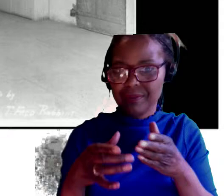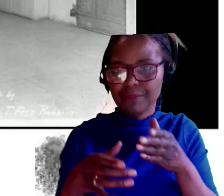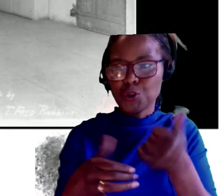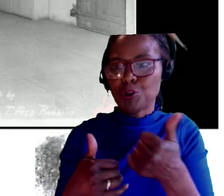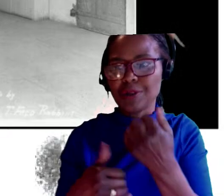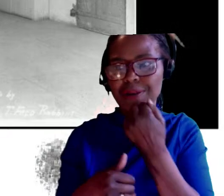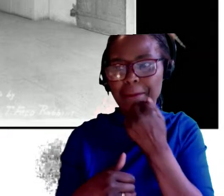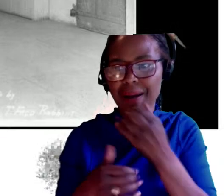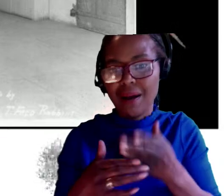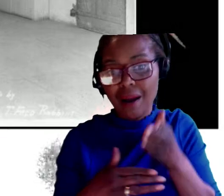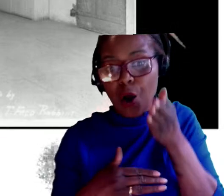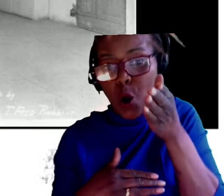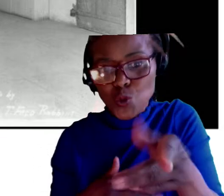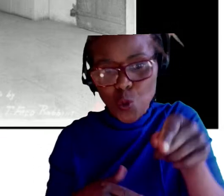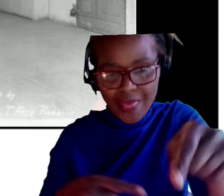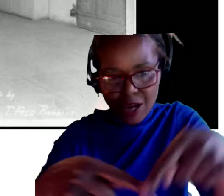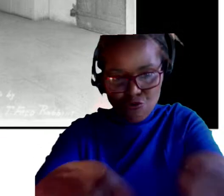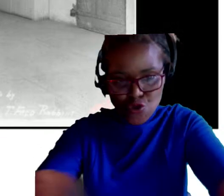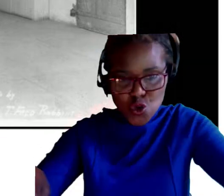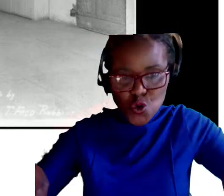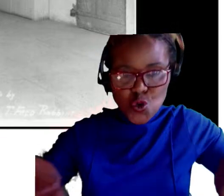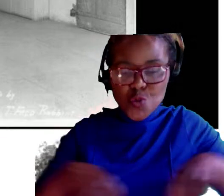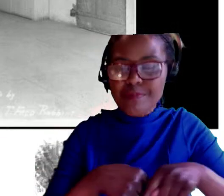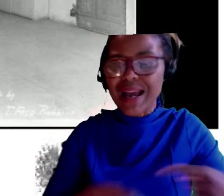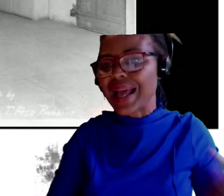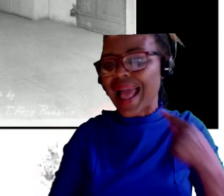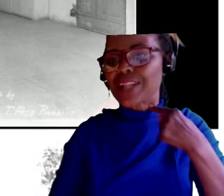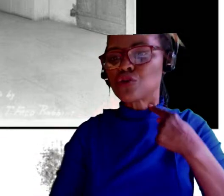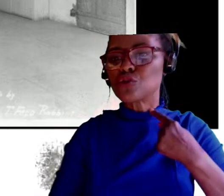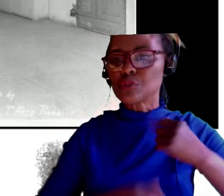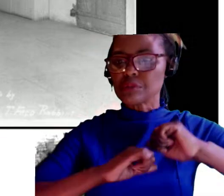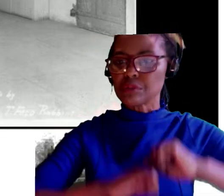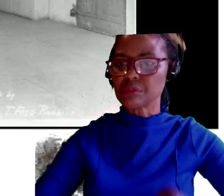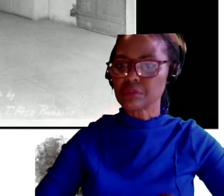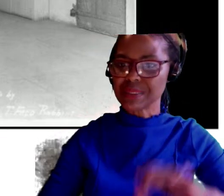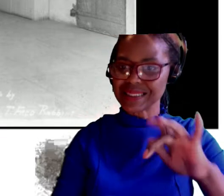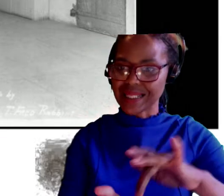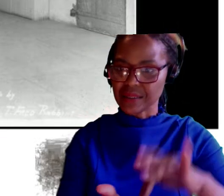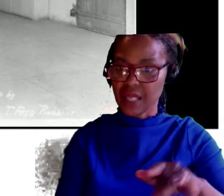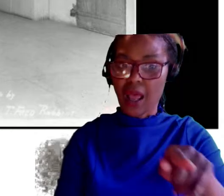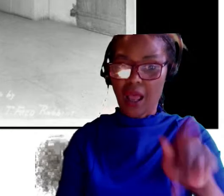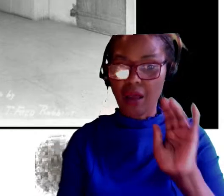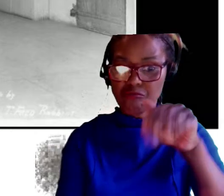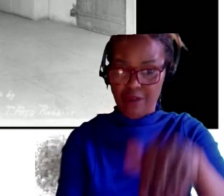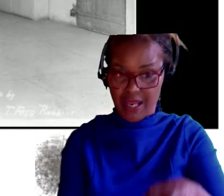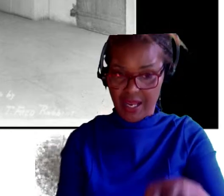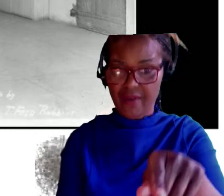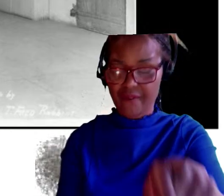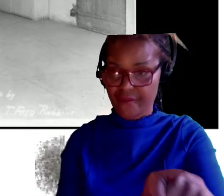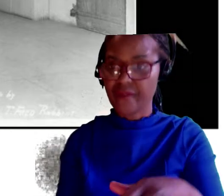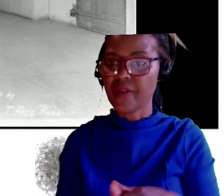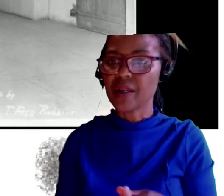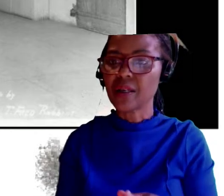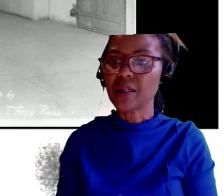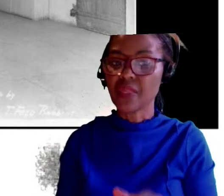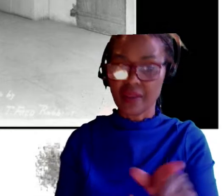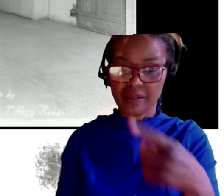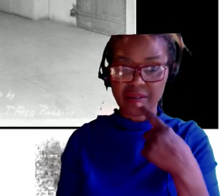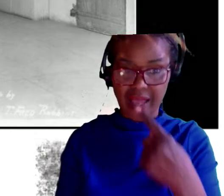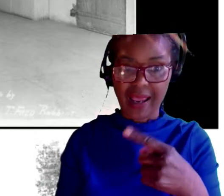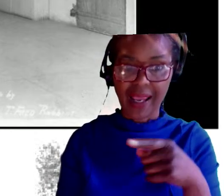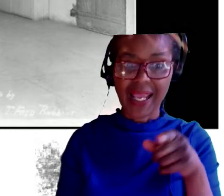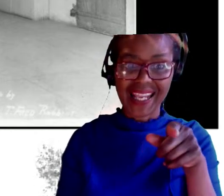album. Only when they get there does the self-appointed leader of Good Number reveal that he's gained physical access to